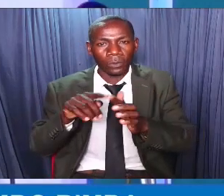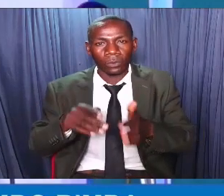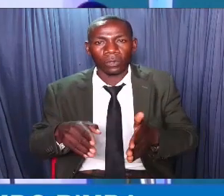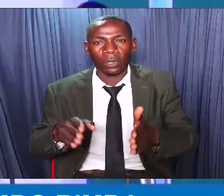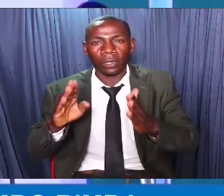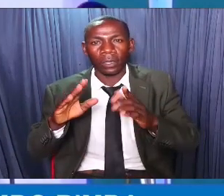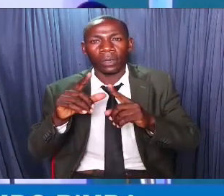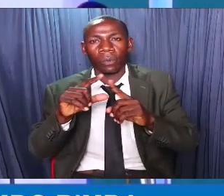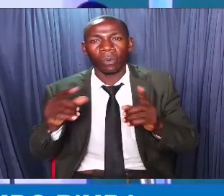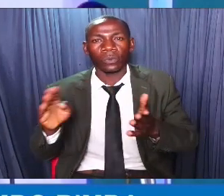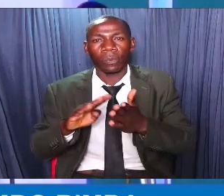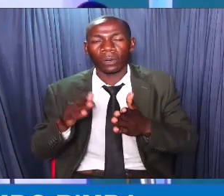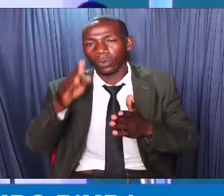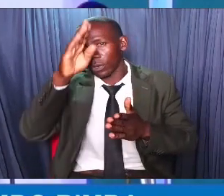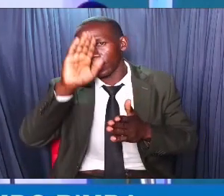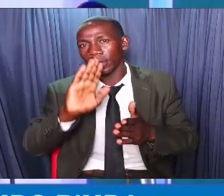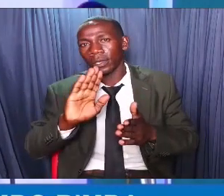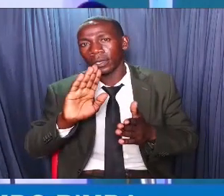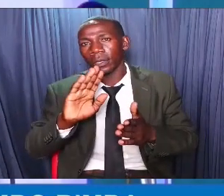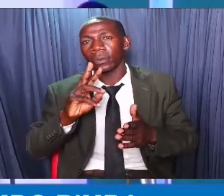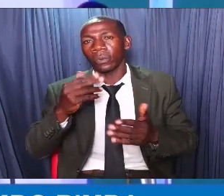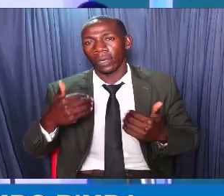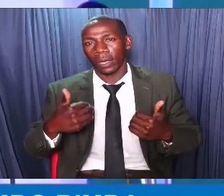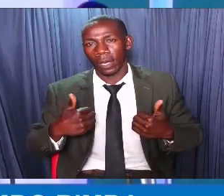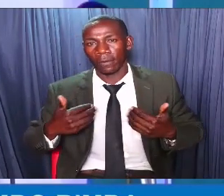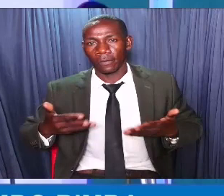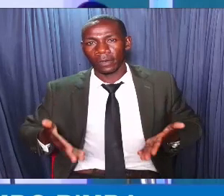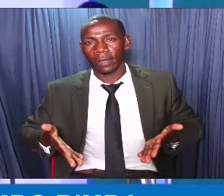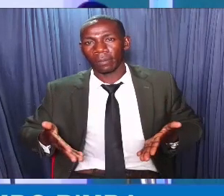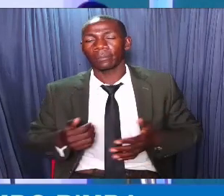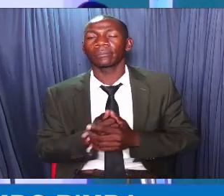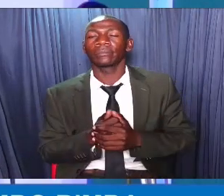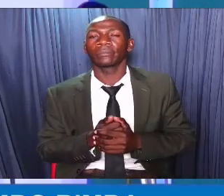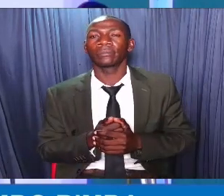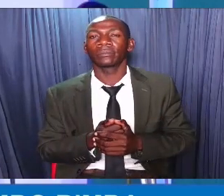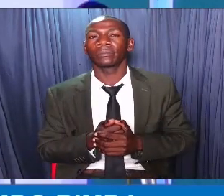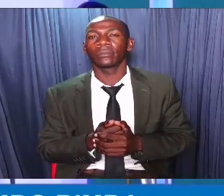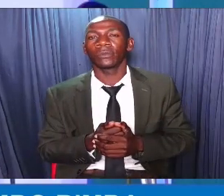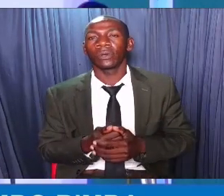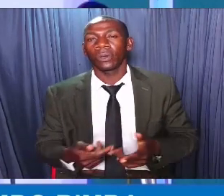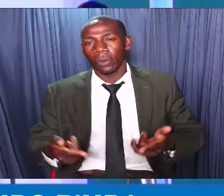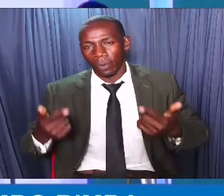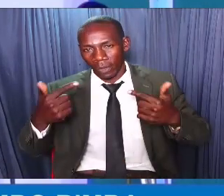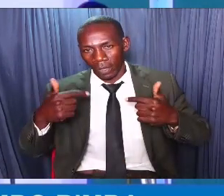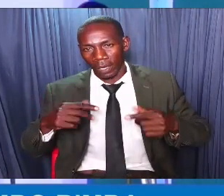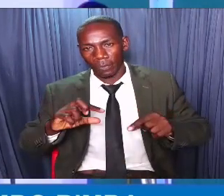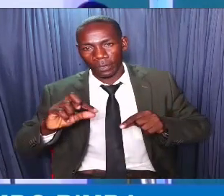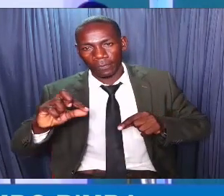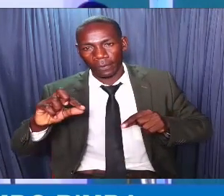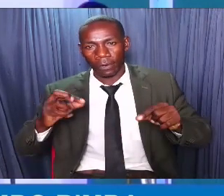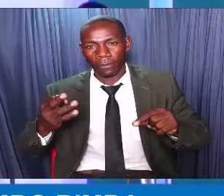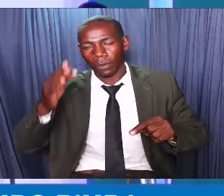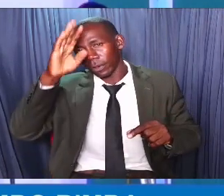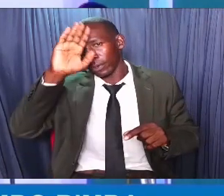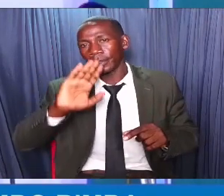come back to the neno right track. Neno kumrudia Mungu. The word returning unto God. Ndio tuko nalo. That is the topic we still have. Ndio tumekuja kwa mizani ya Mungu. We've come to the scale